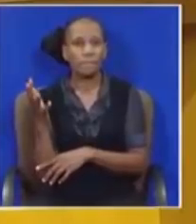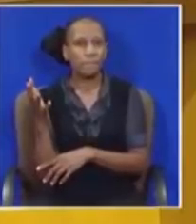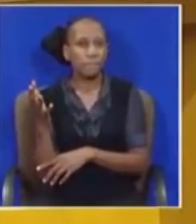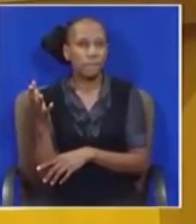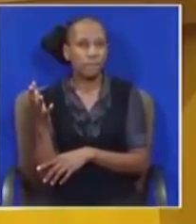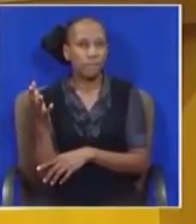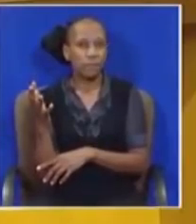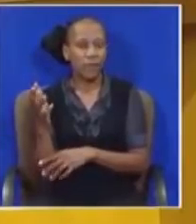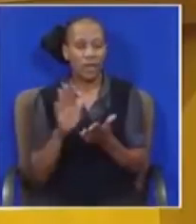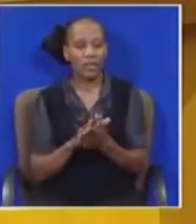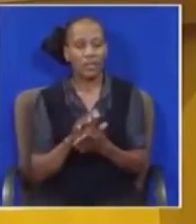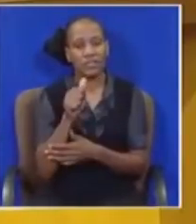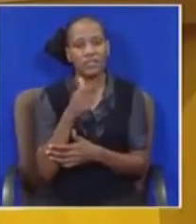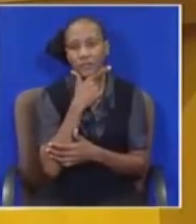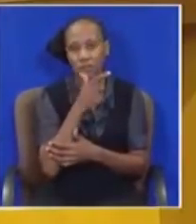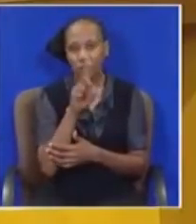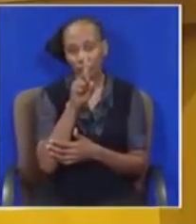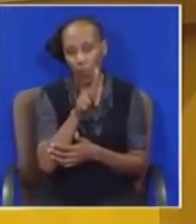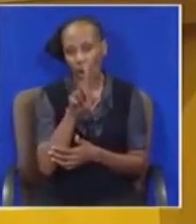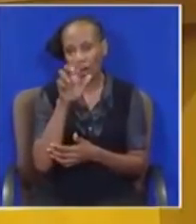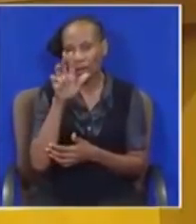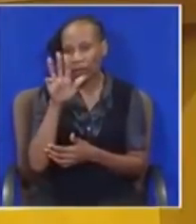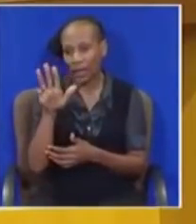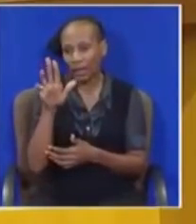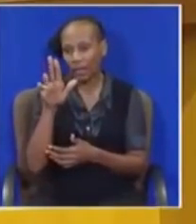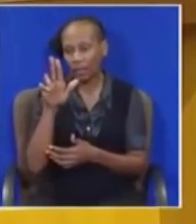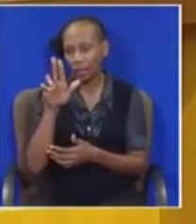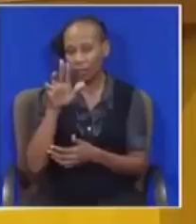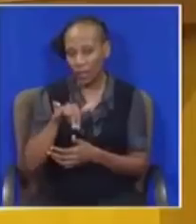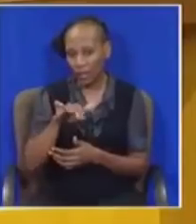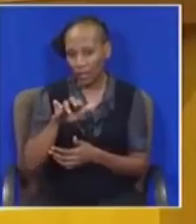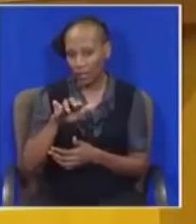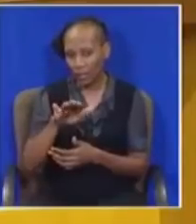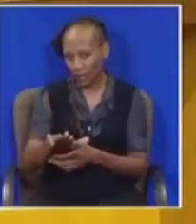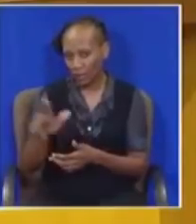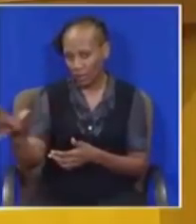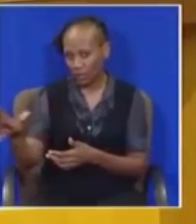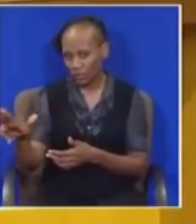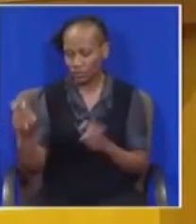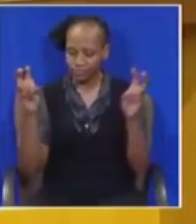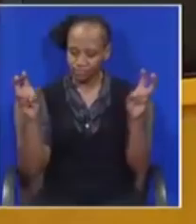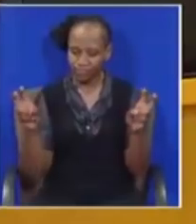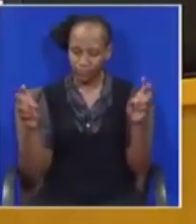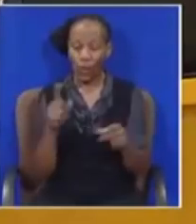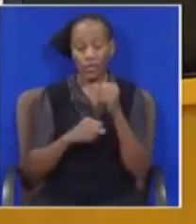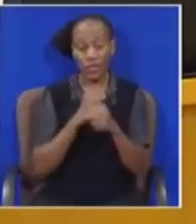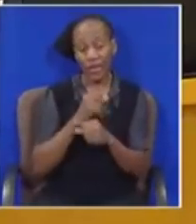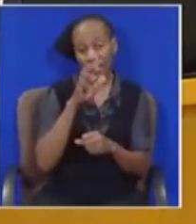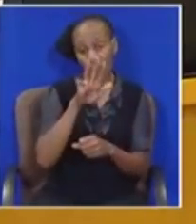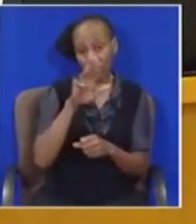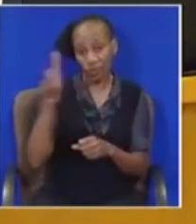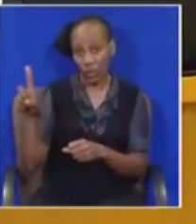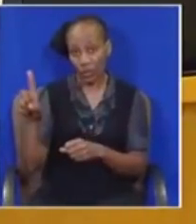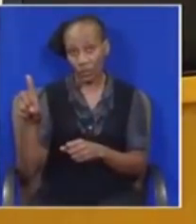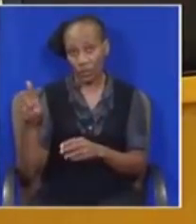Monument on 16 December 1998. And I quote, "In 1991,